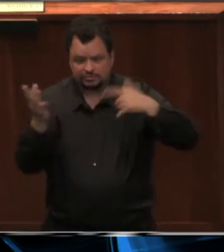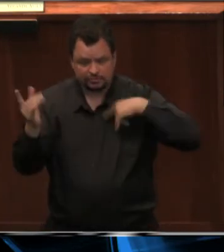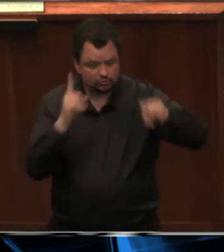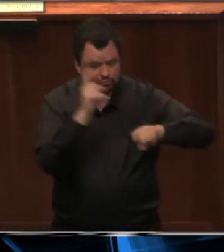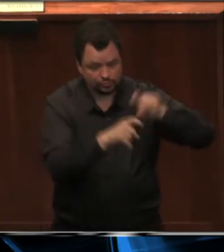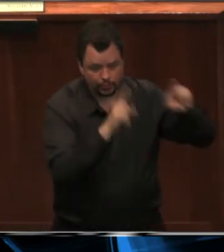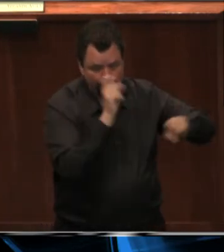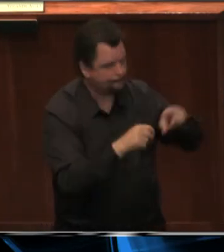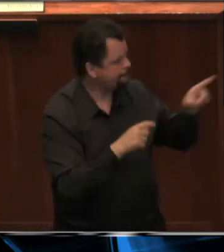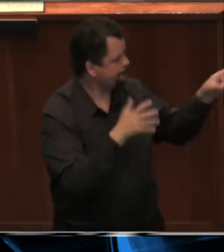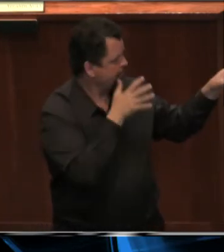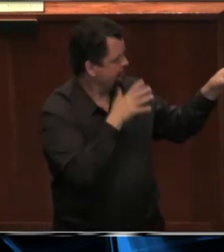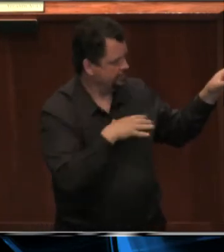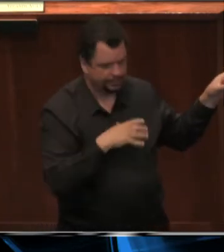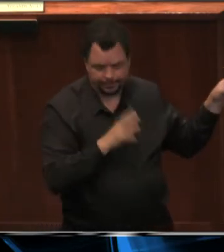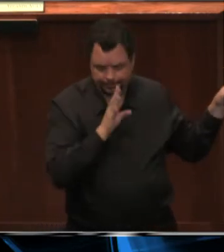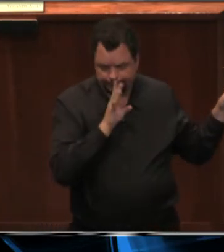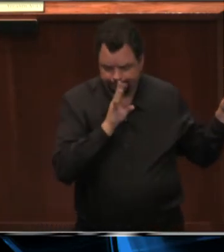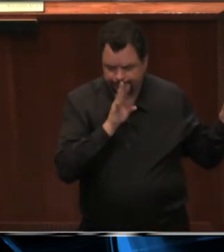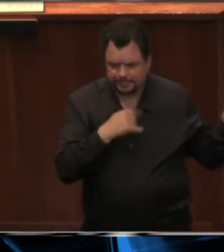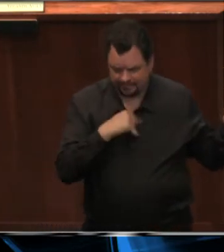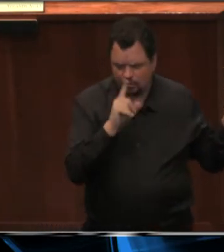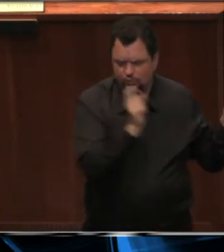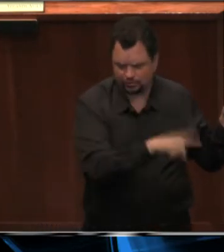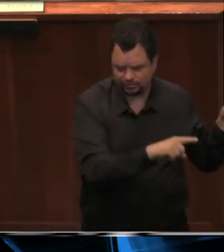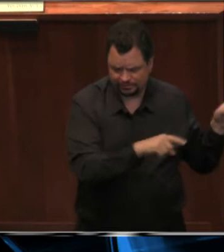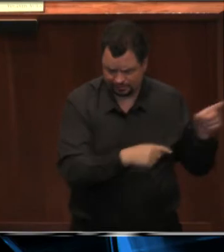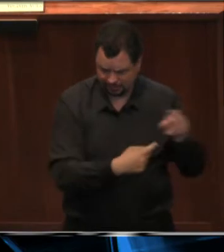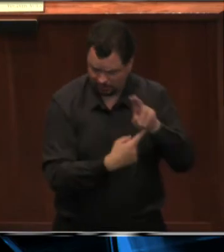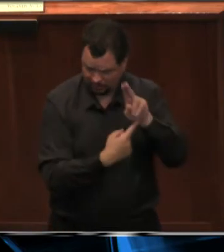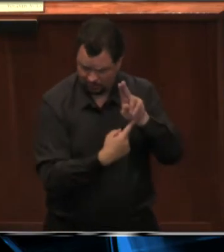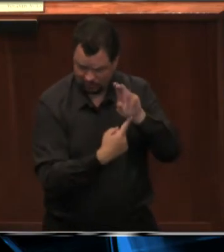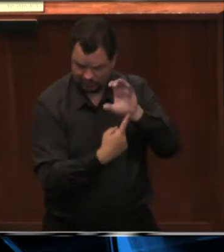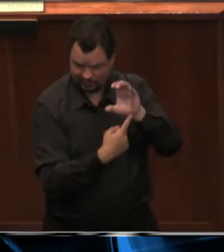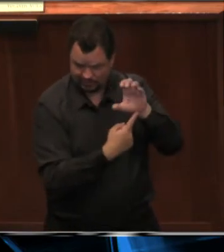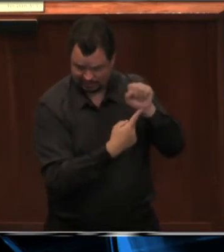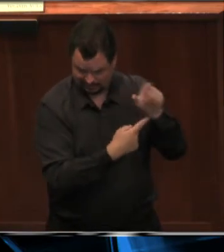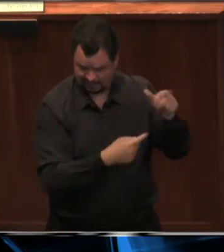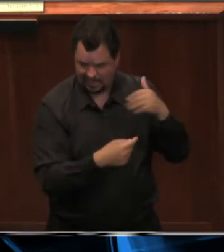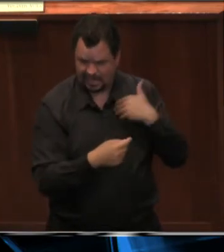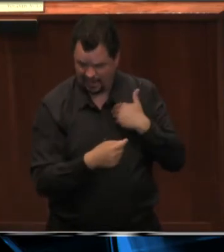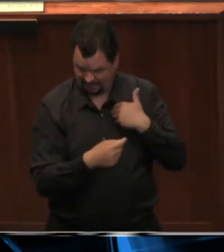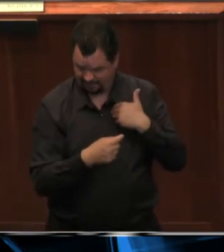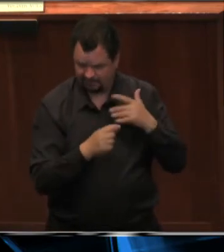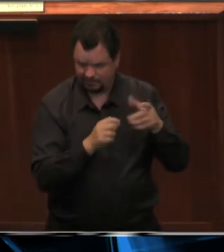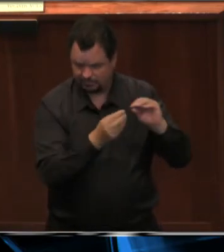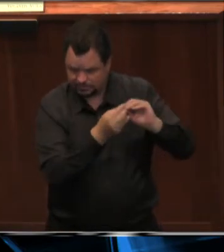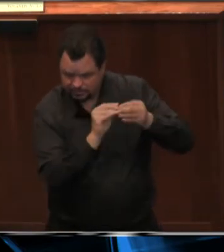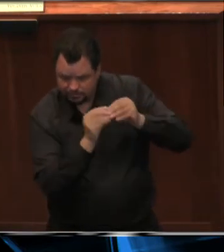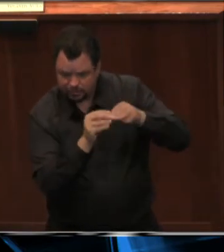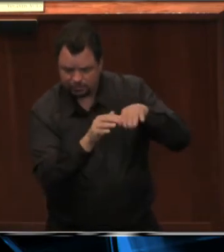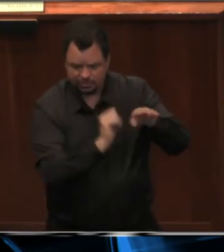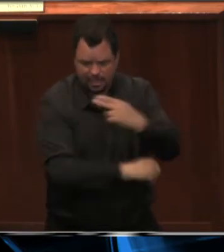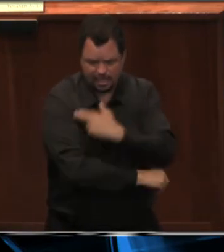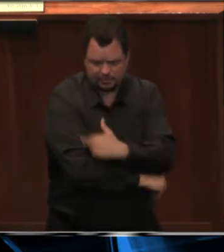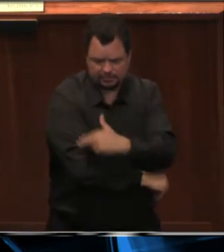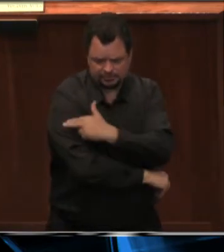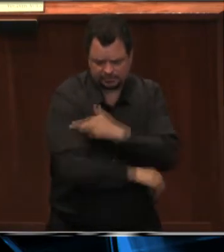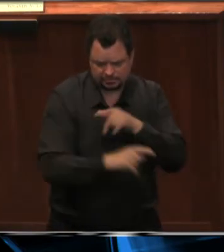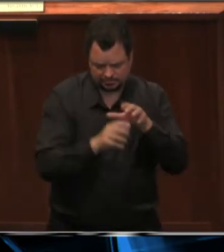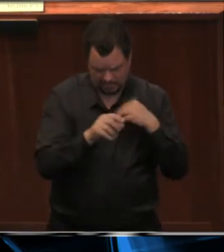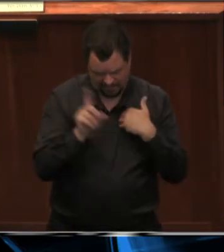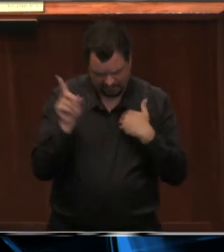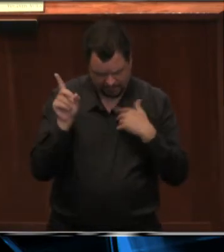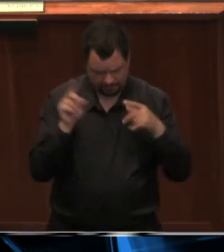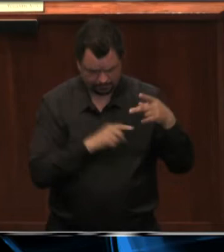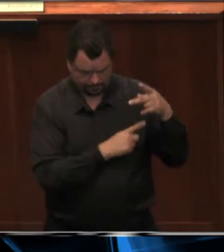had, on one of your slides, you had UC Health's capacity and hospitalizations, but you didn't have the Penrose St. Francis system, and I was just curious on